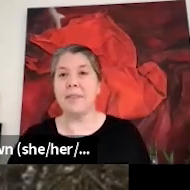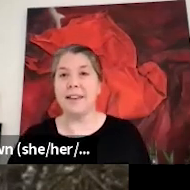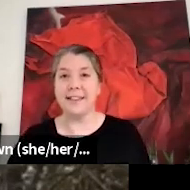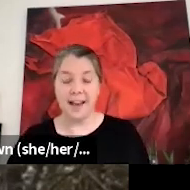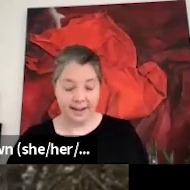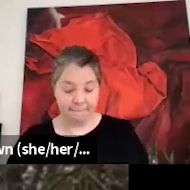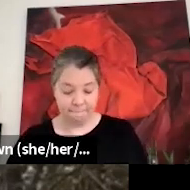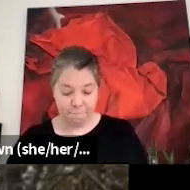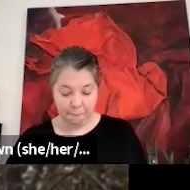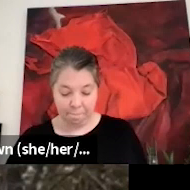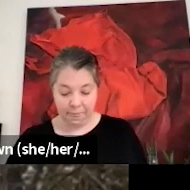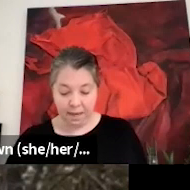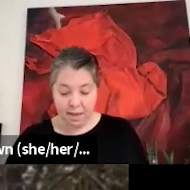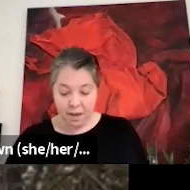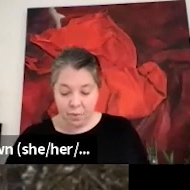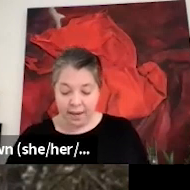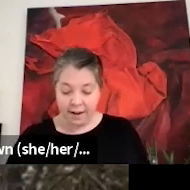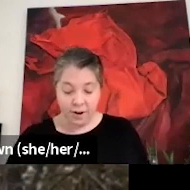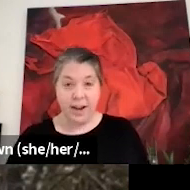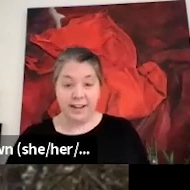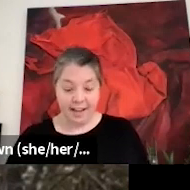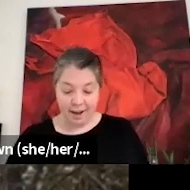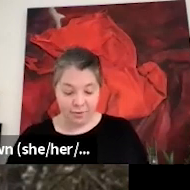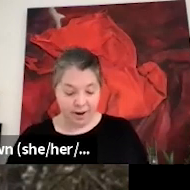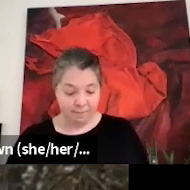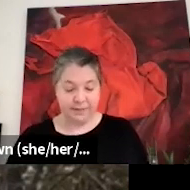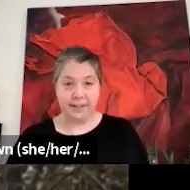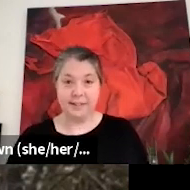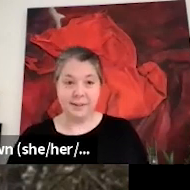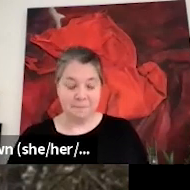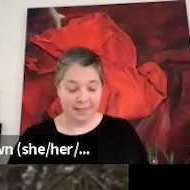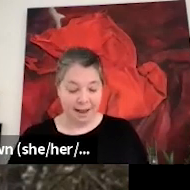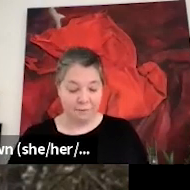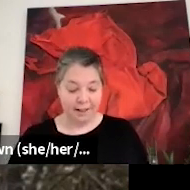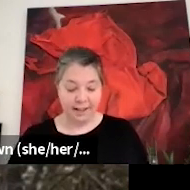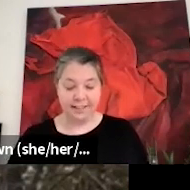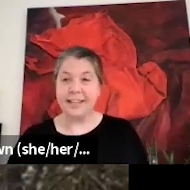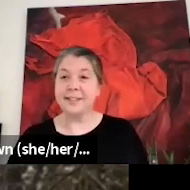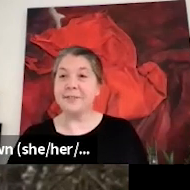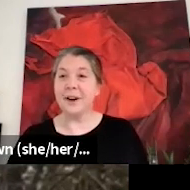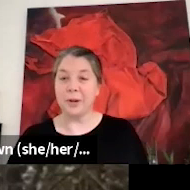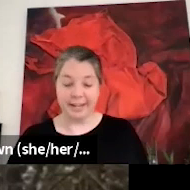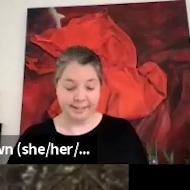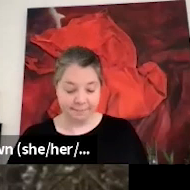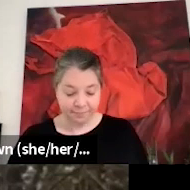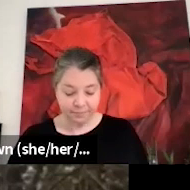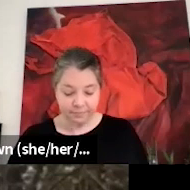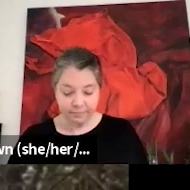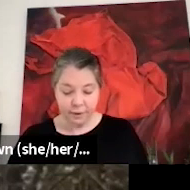the same things I did. We had no idea how to run a business, but that felt like the least of our